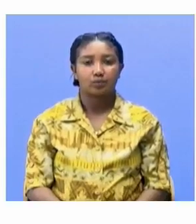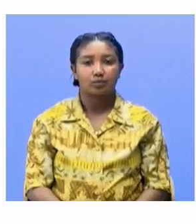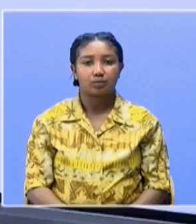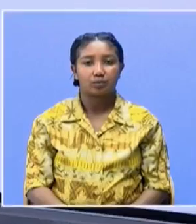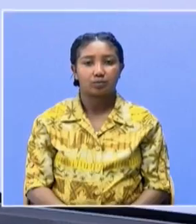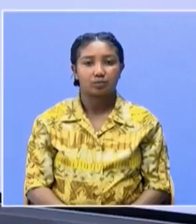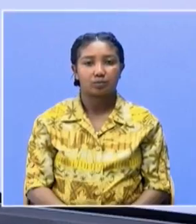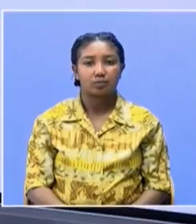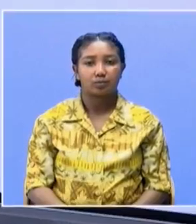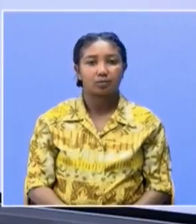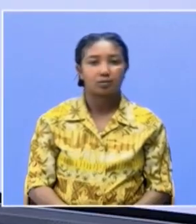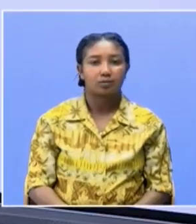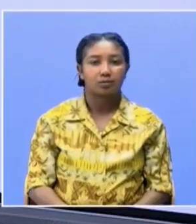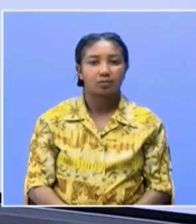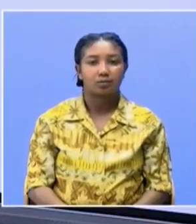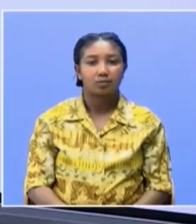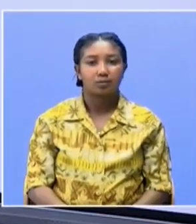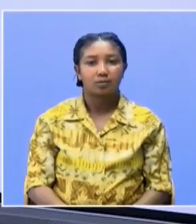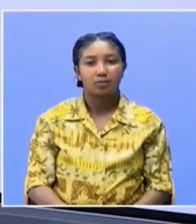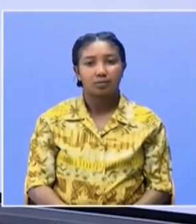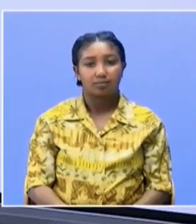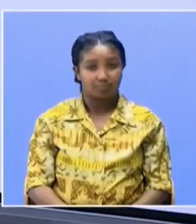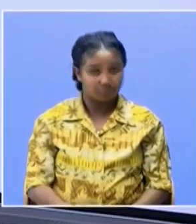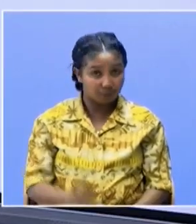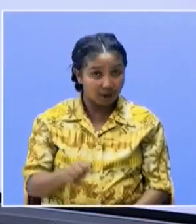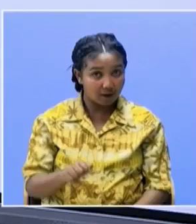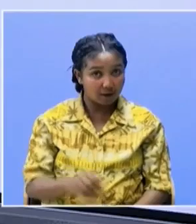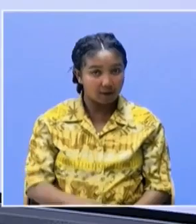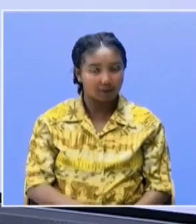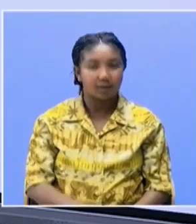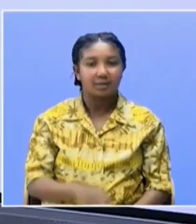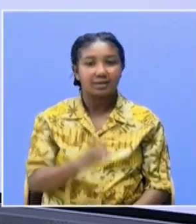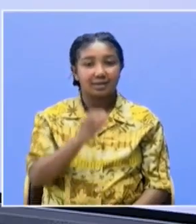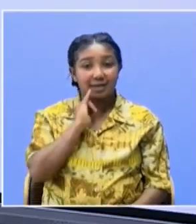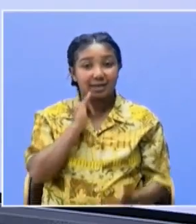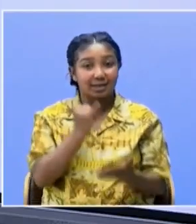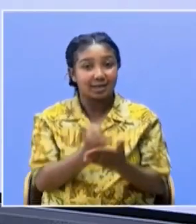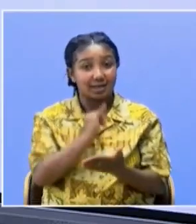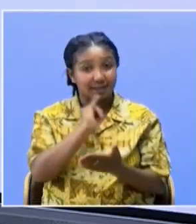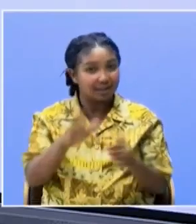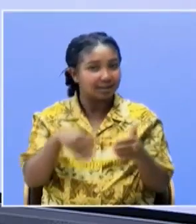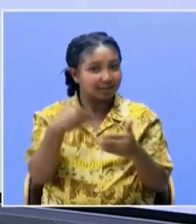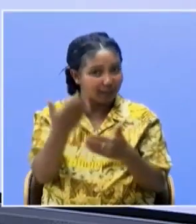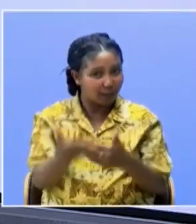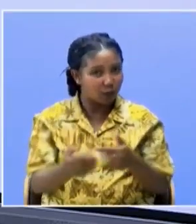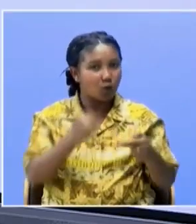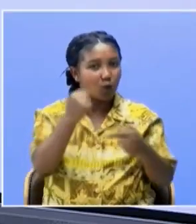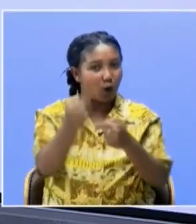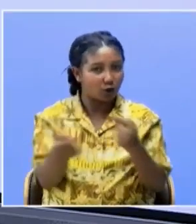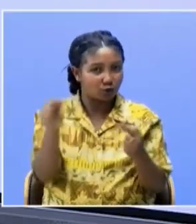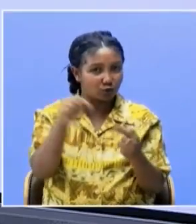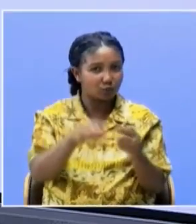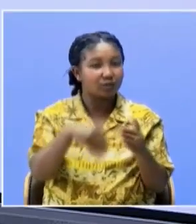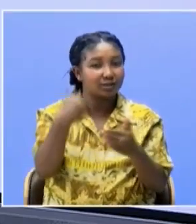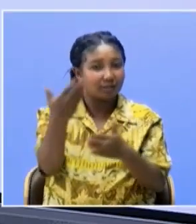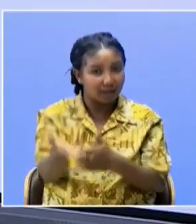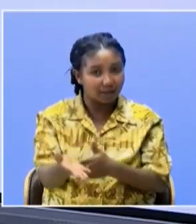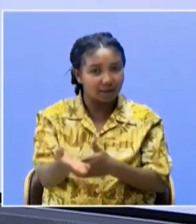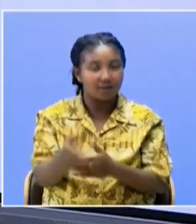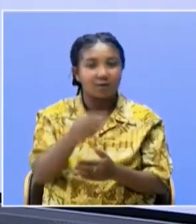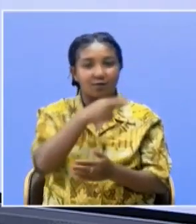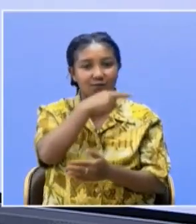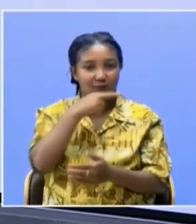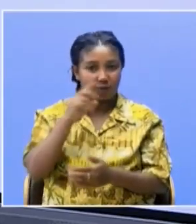It is going to rain. Yeah? It is, then going to, then verb